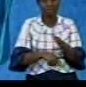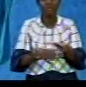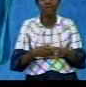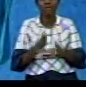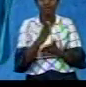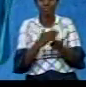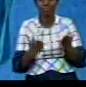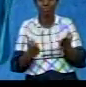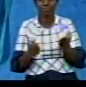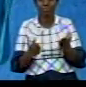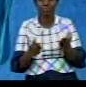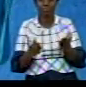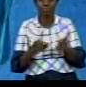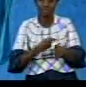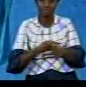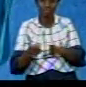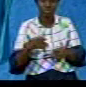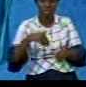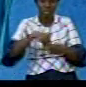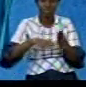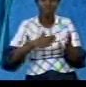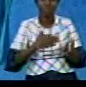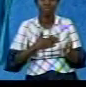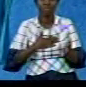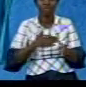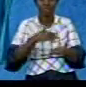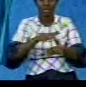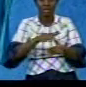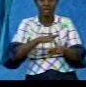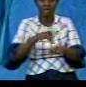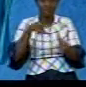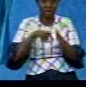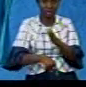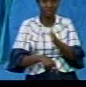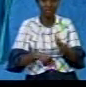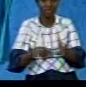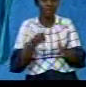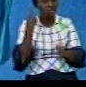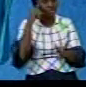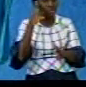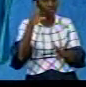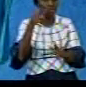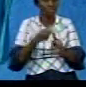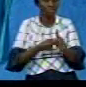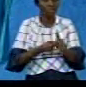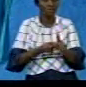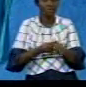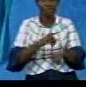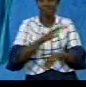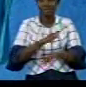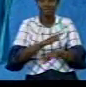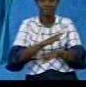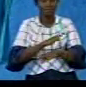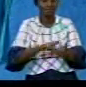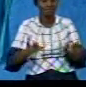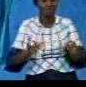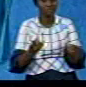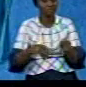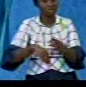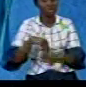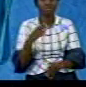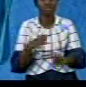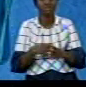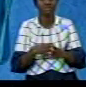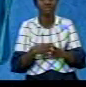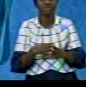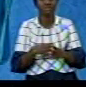leg that at that time be almost removed that it does not come out i will use needle to push it out for